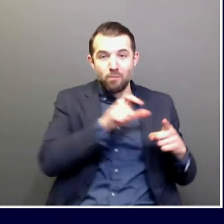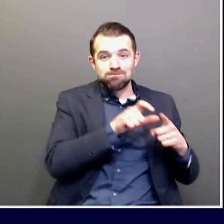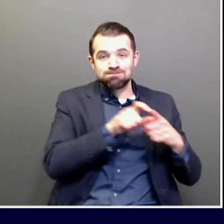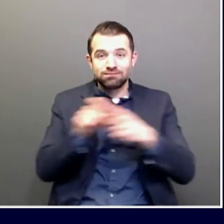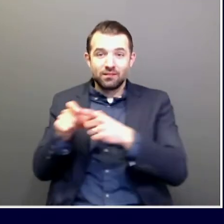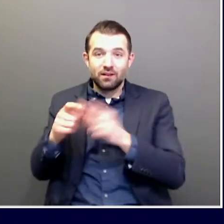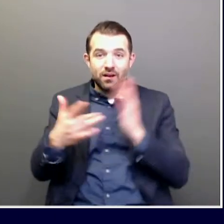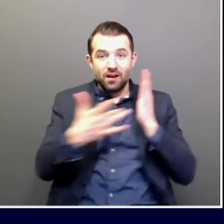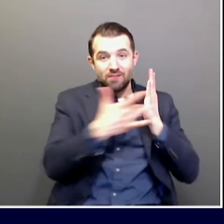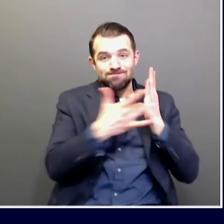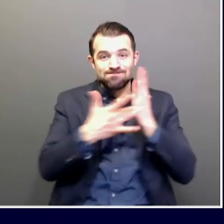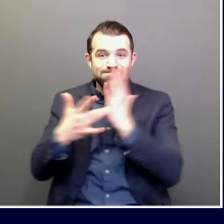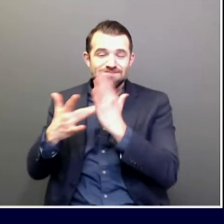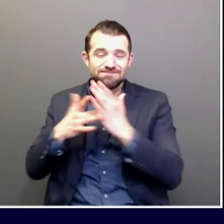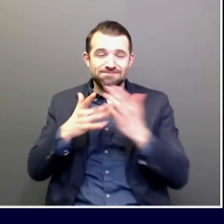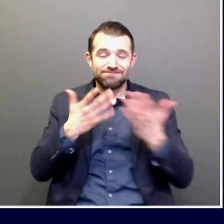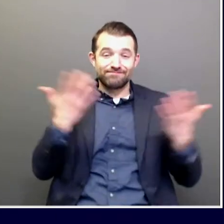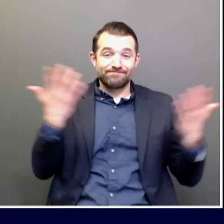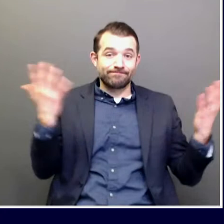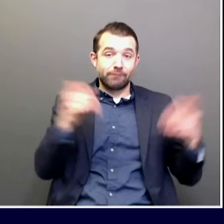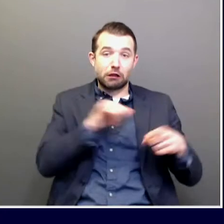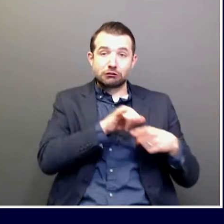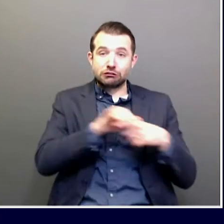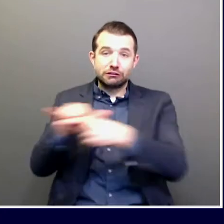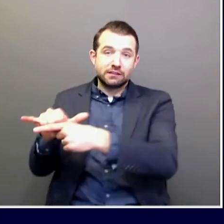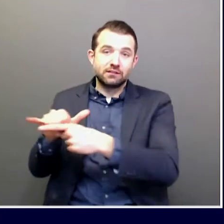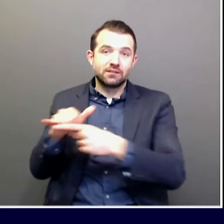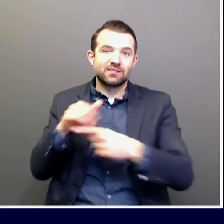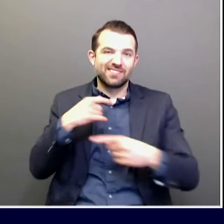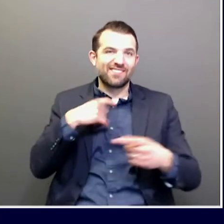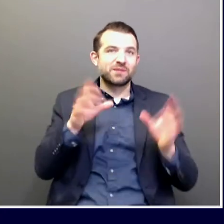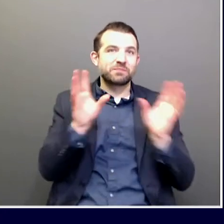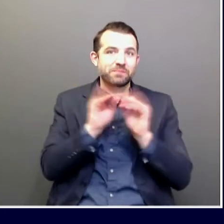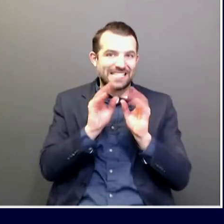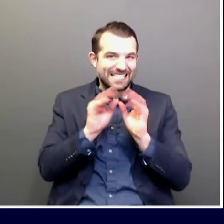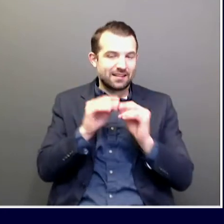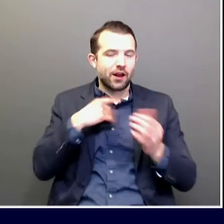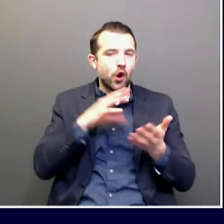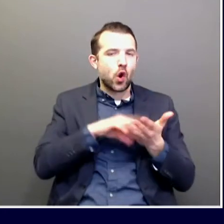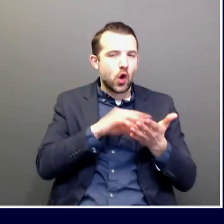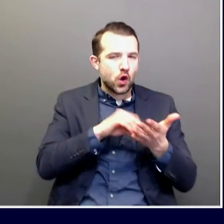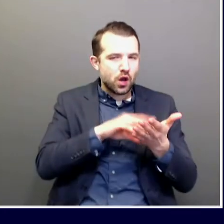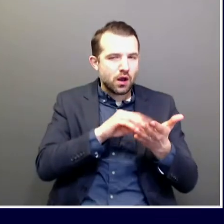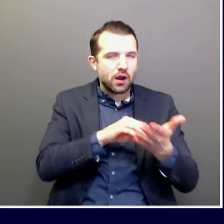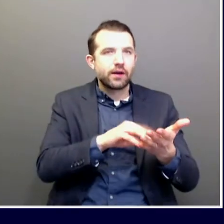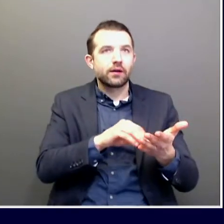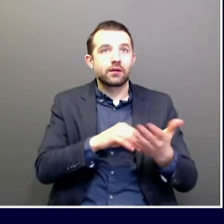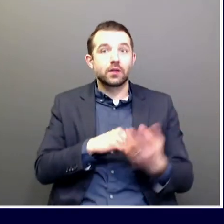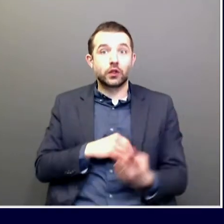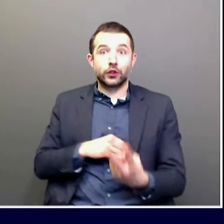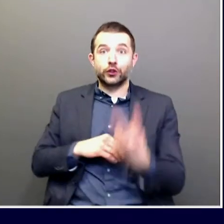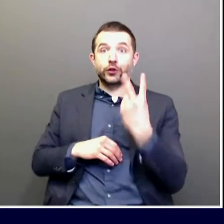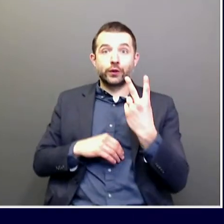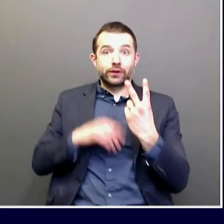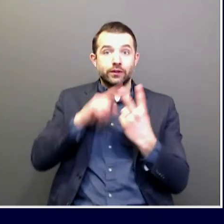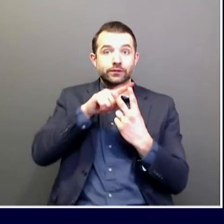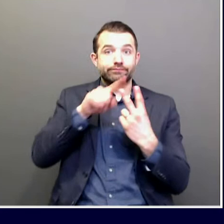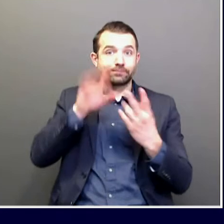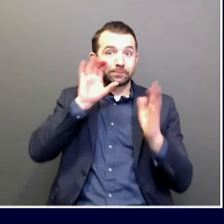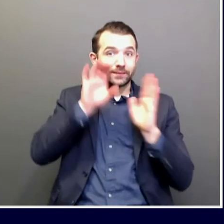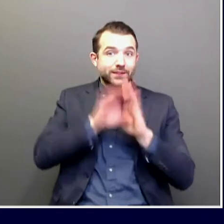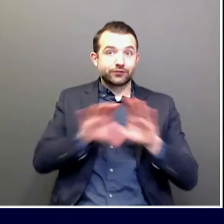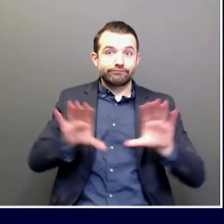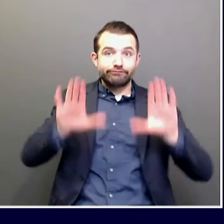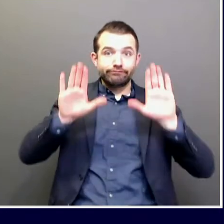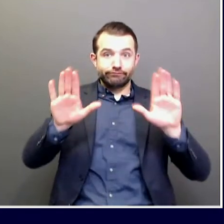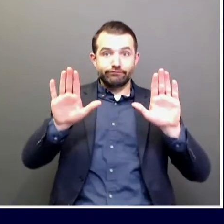shows in a heavy blue line the rates of COVID that are found in the wastewater. And that is a useful one to look